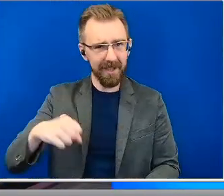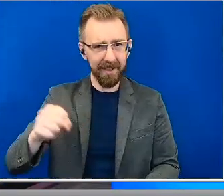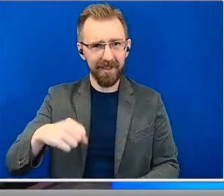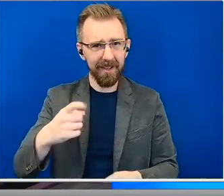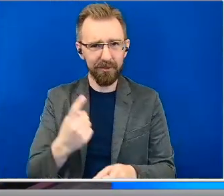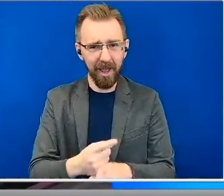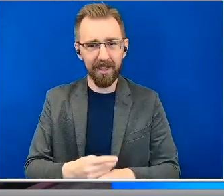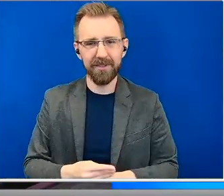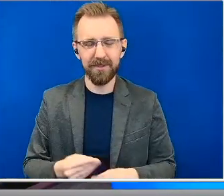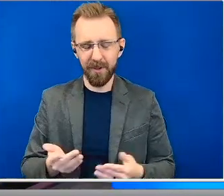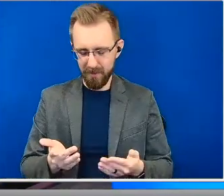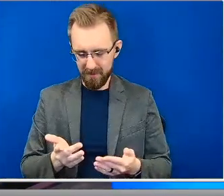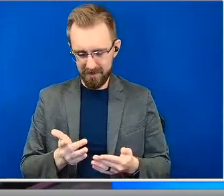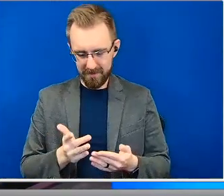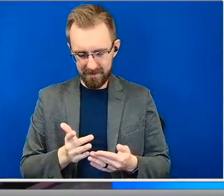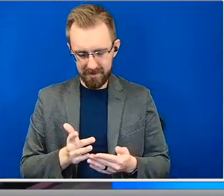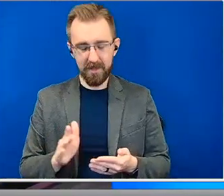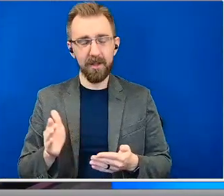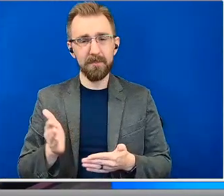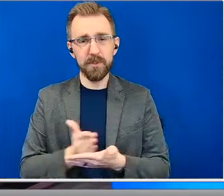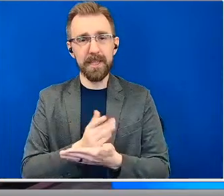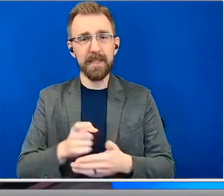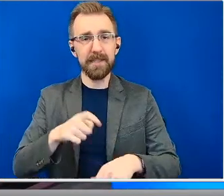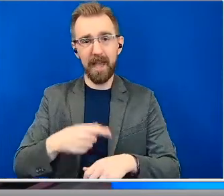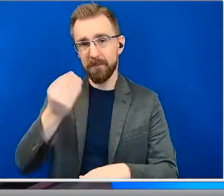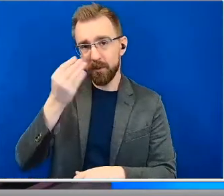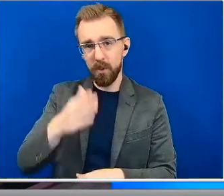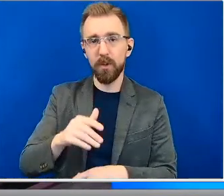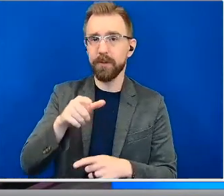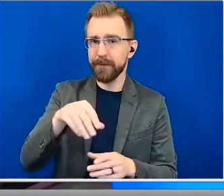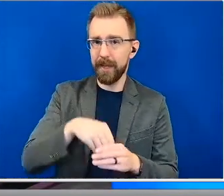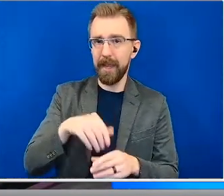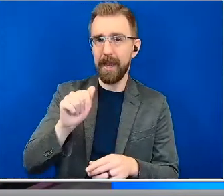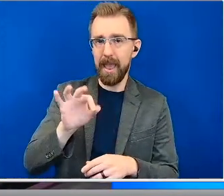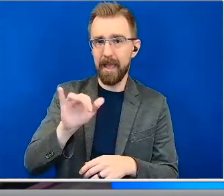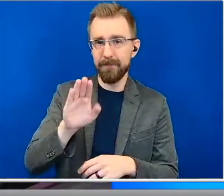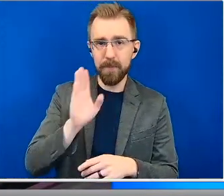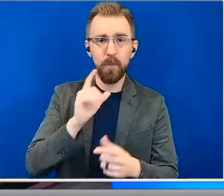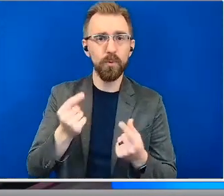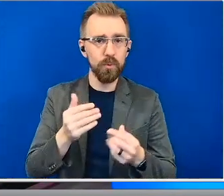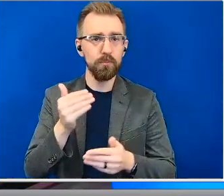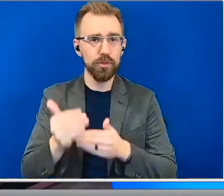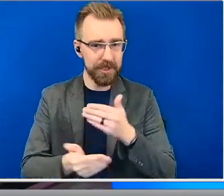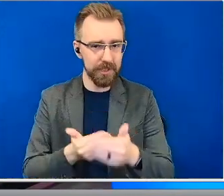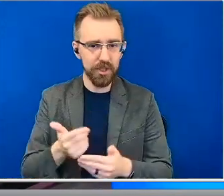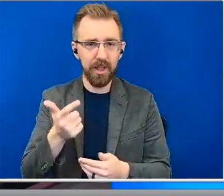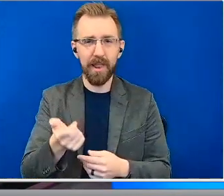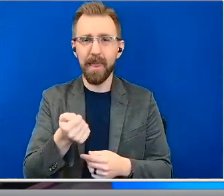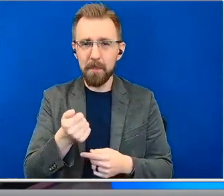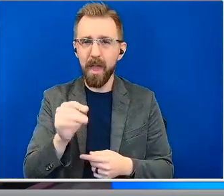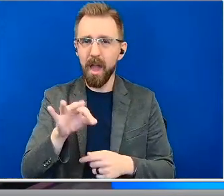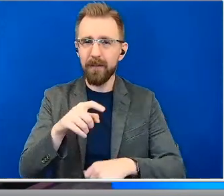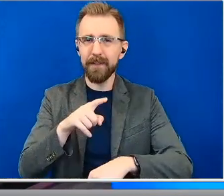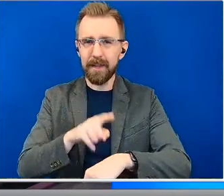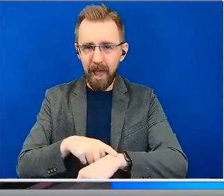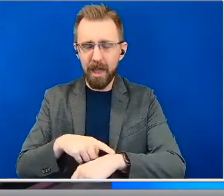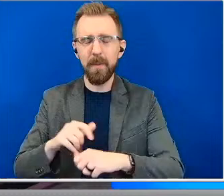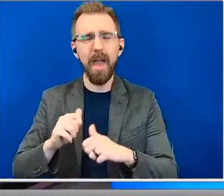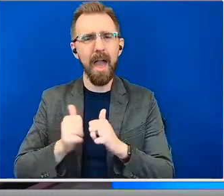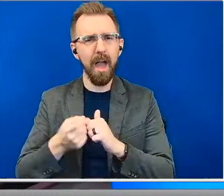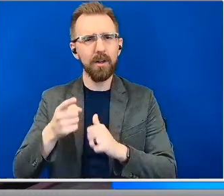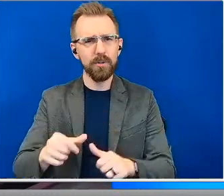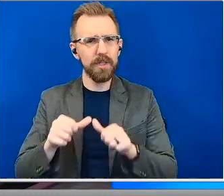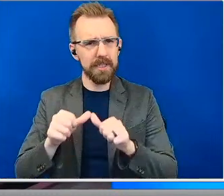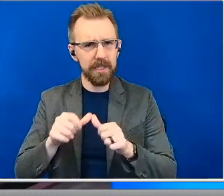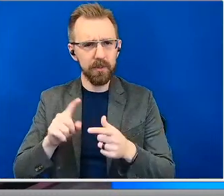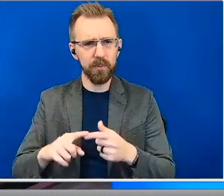between the time that you were told, okay, you're an AFib, we're going to do this procedure, there was a little bit of time. How did you continue to monitor your heart if you